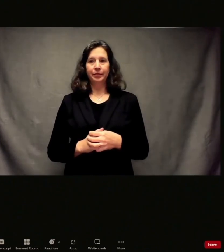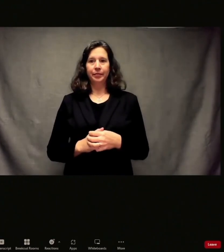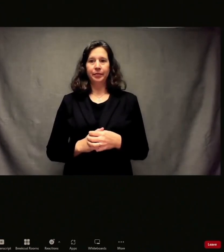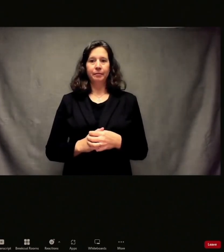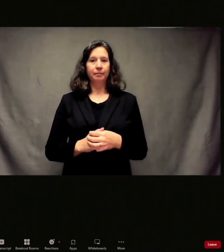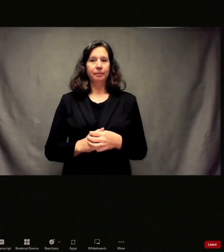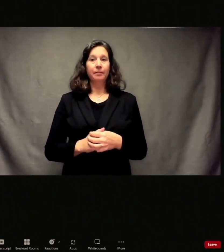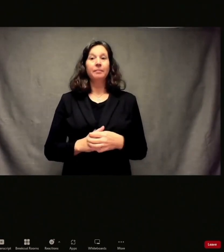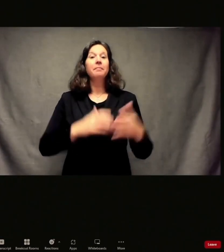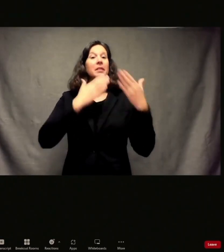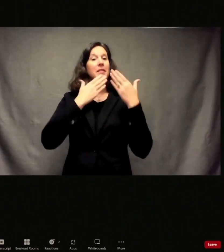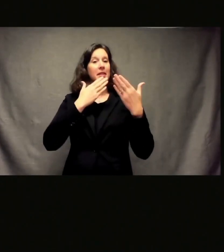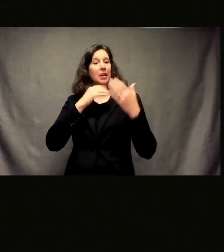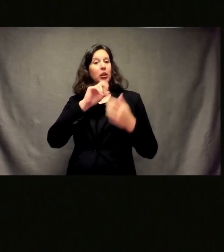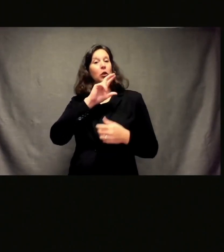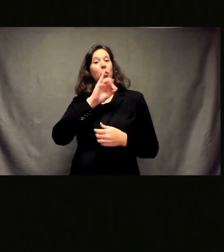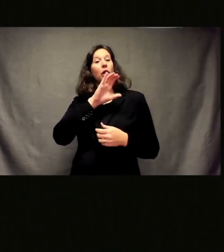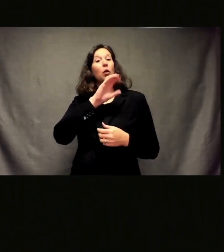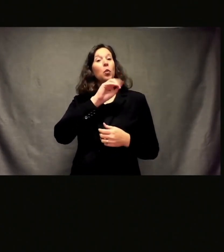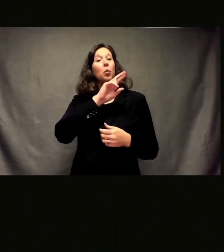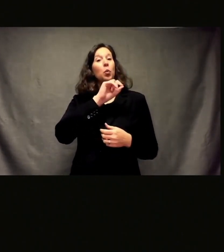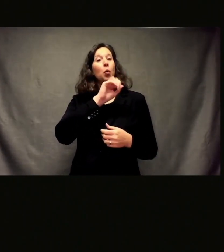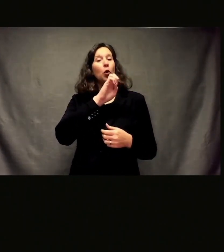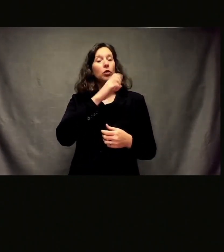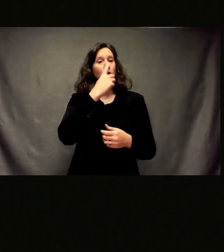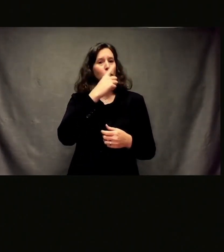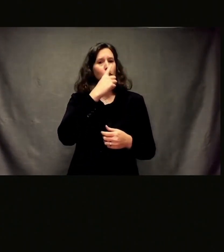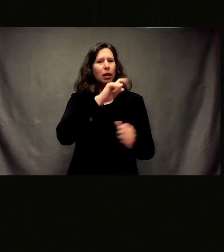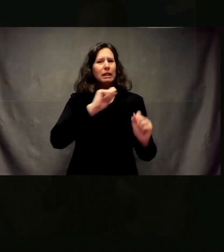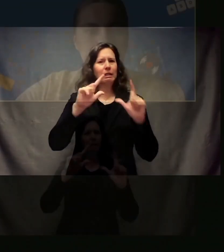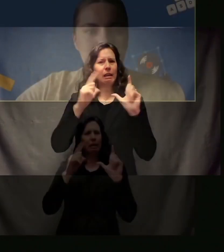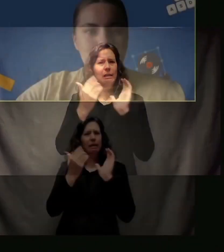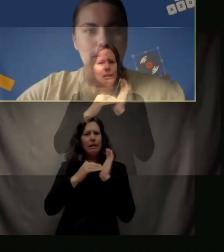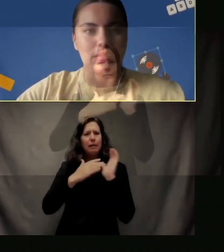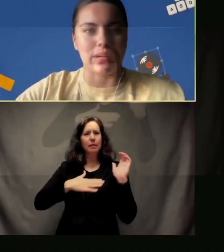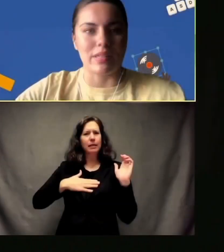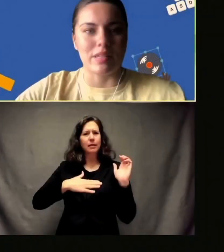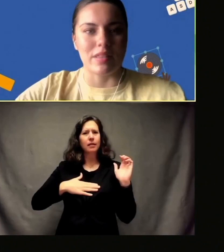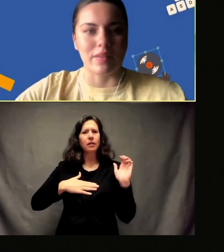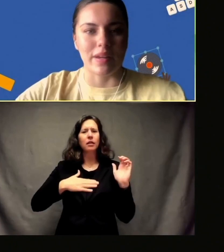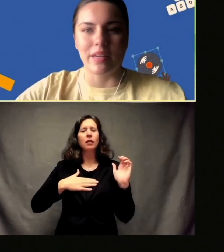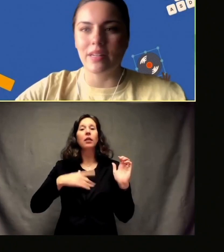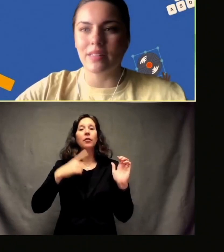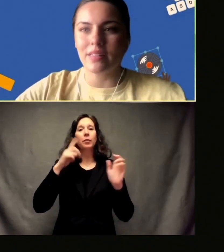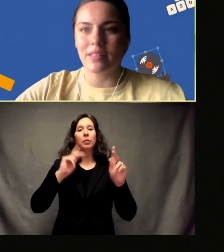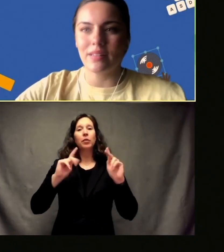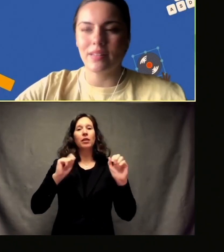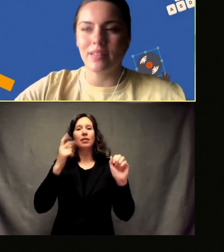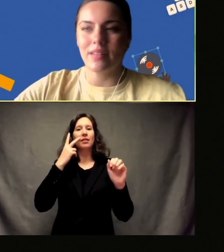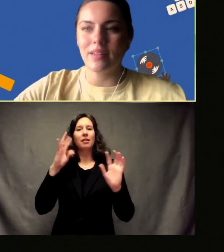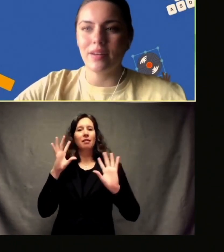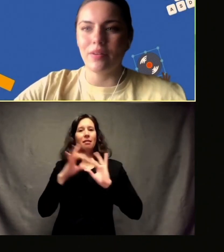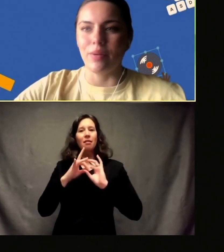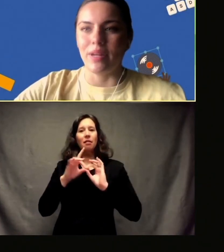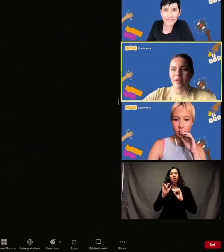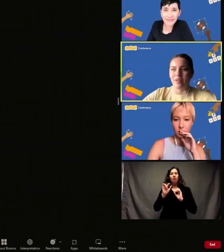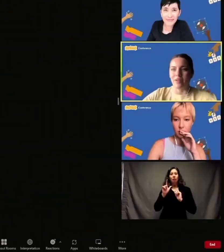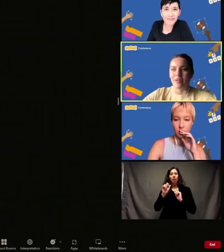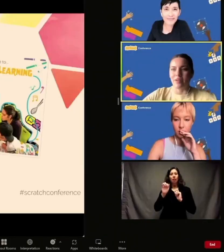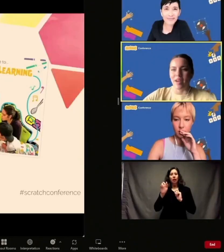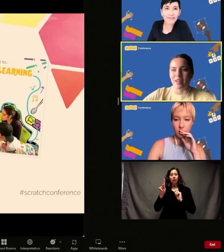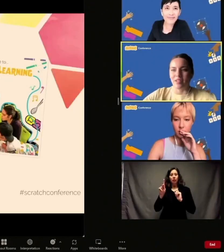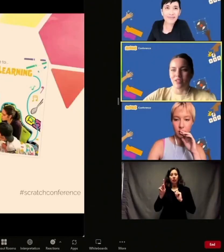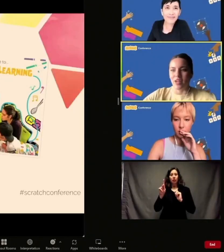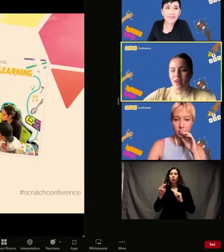Thank you, Ricarose. And can you actually pull that slide back up for just a minute so people can see the link? We are